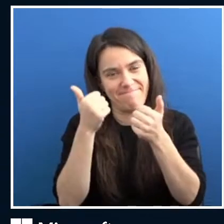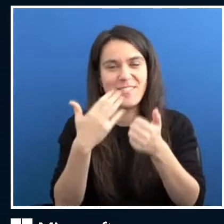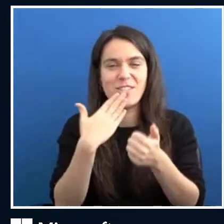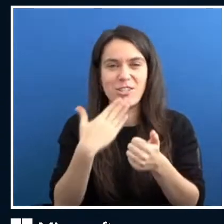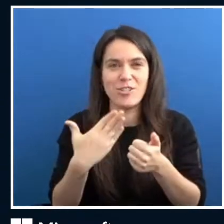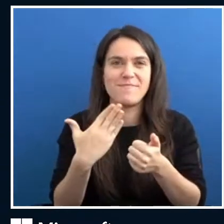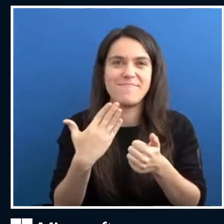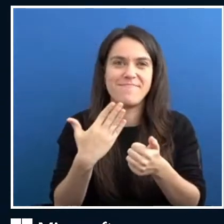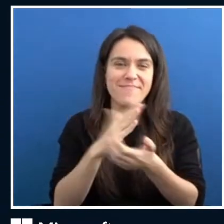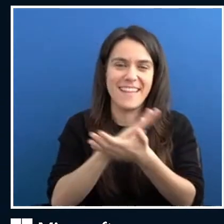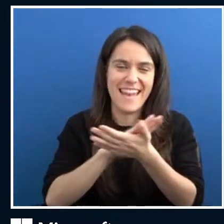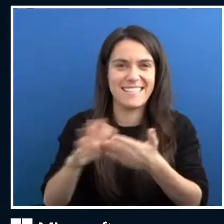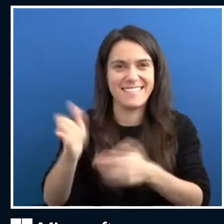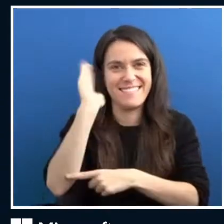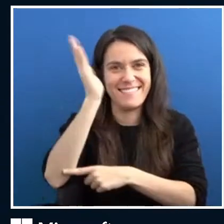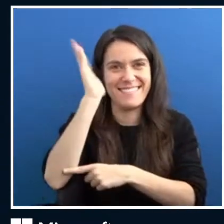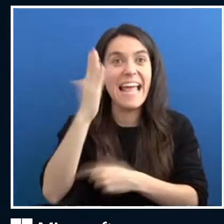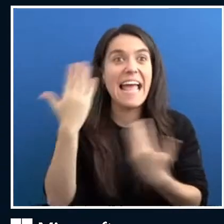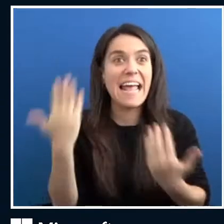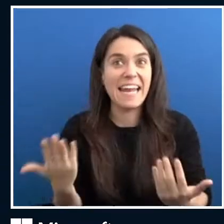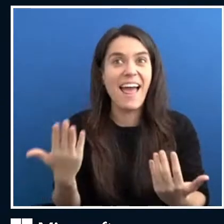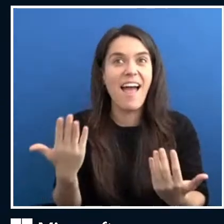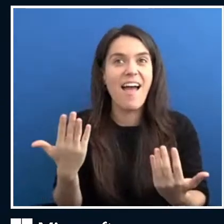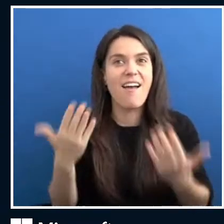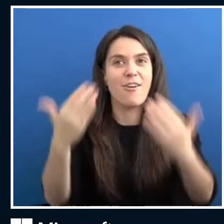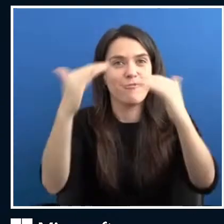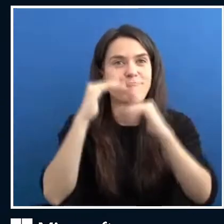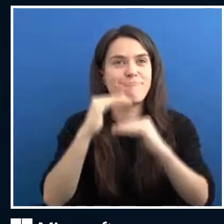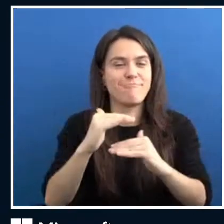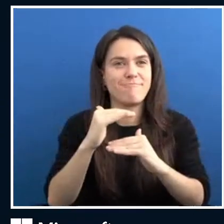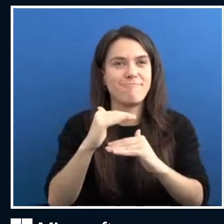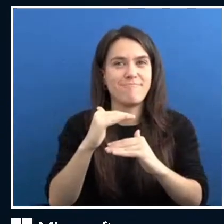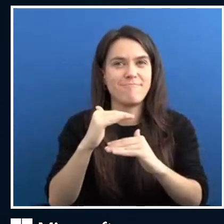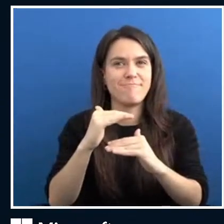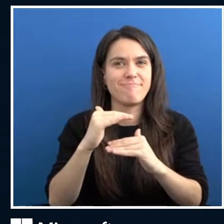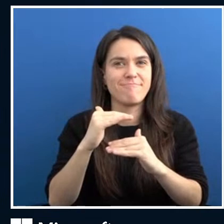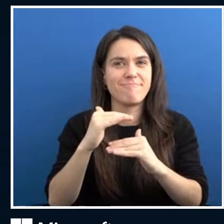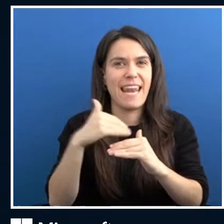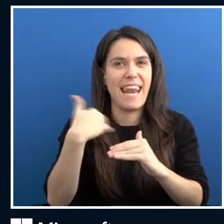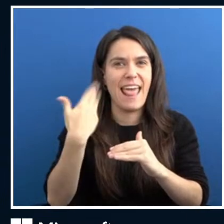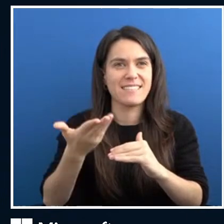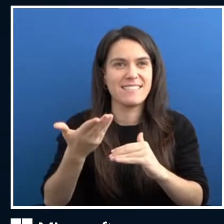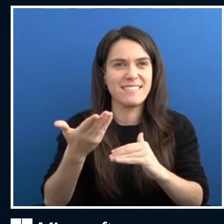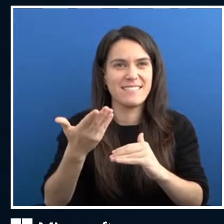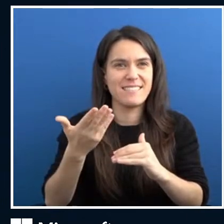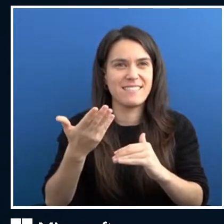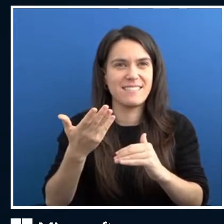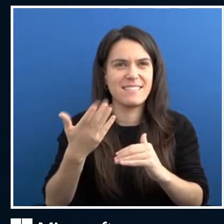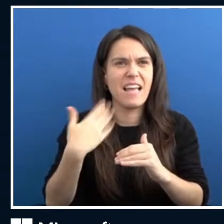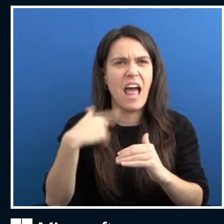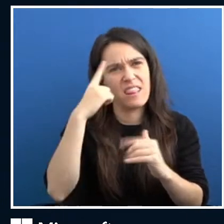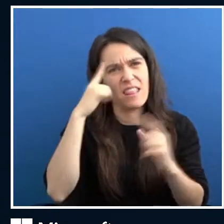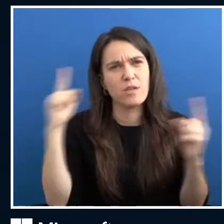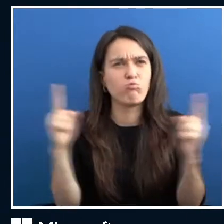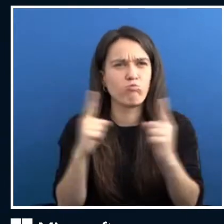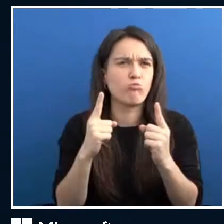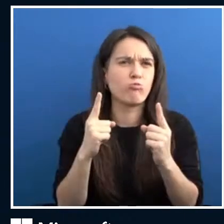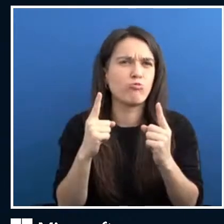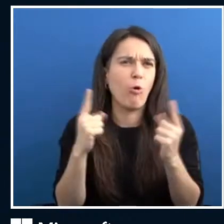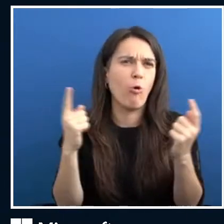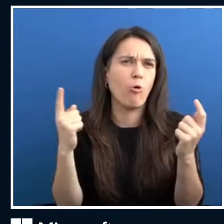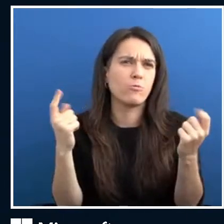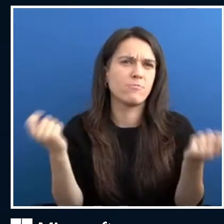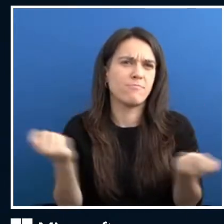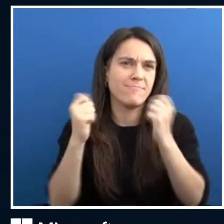So we are coming to our next session. I think we can play a short commercial and then proceed with the next session.